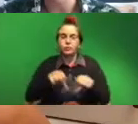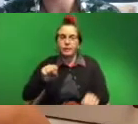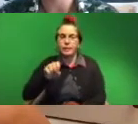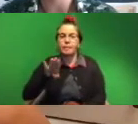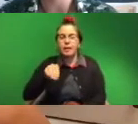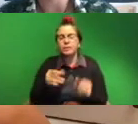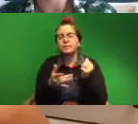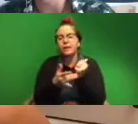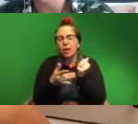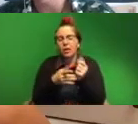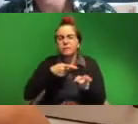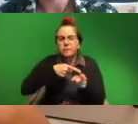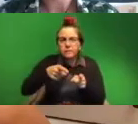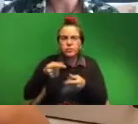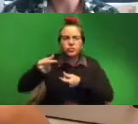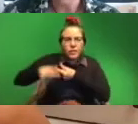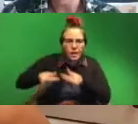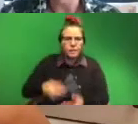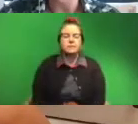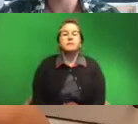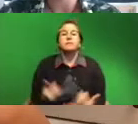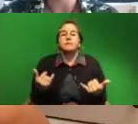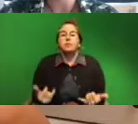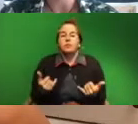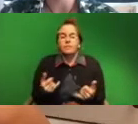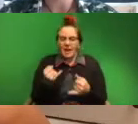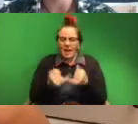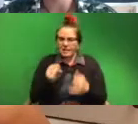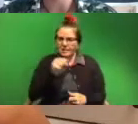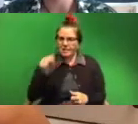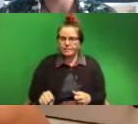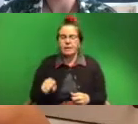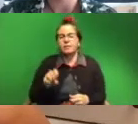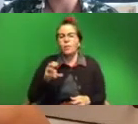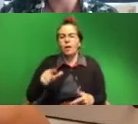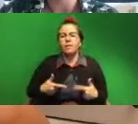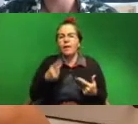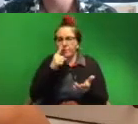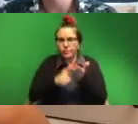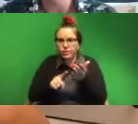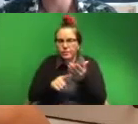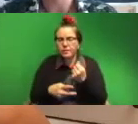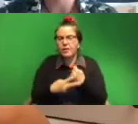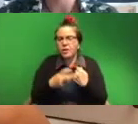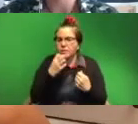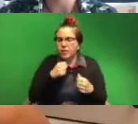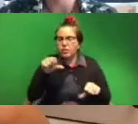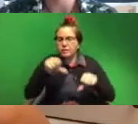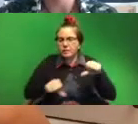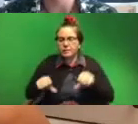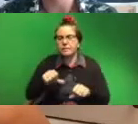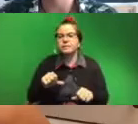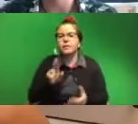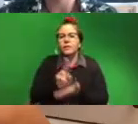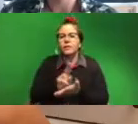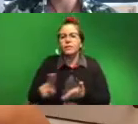biotechnology, specializing in genetics, and I'm currently in my last semester as a wildlife forensics and conservation scientist at the